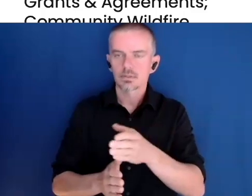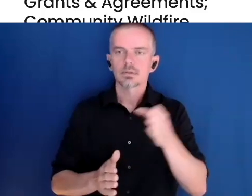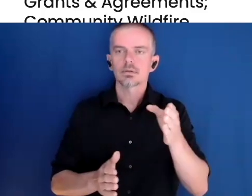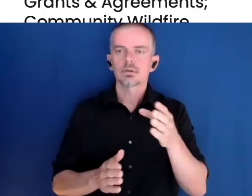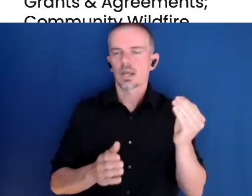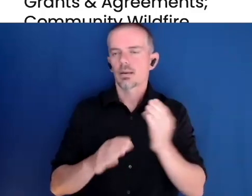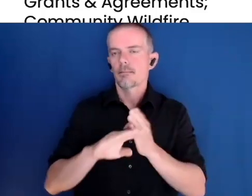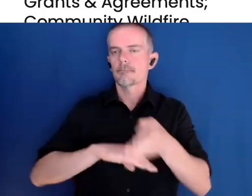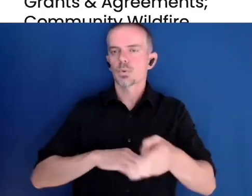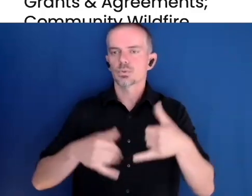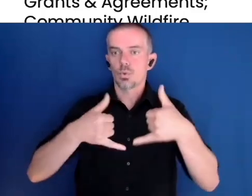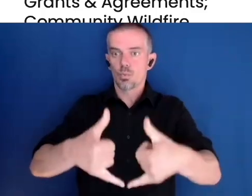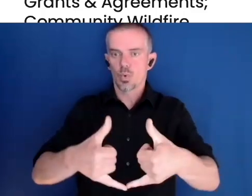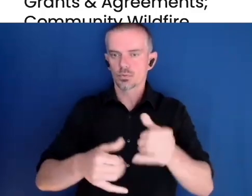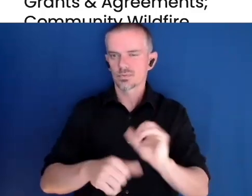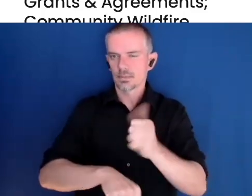implementation.